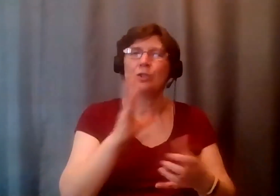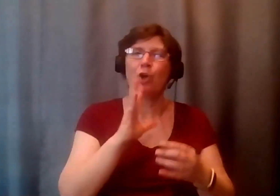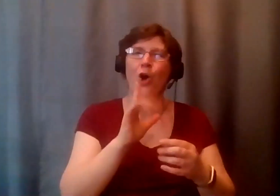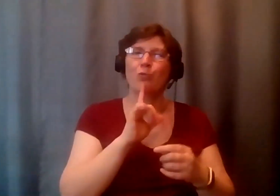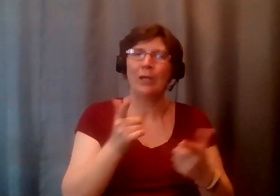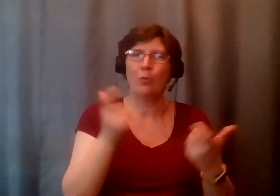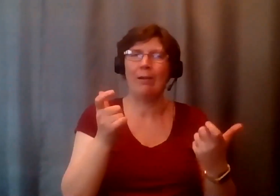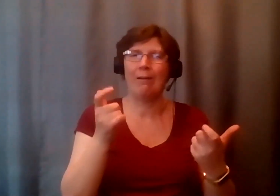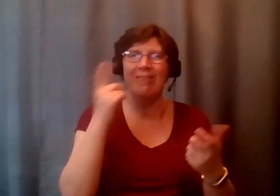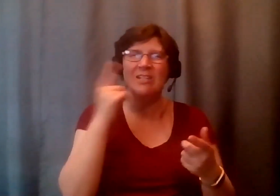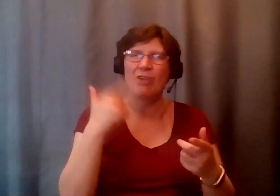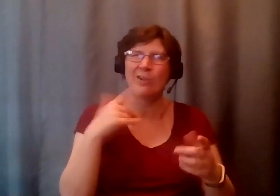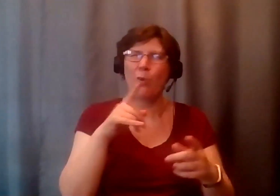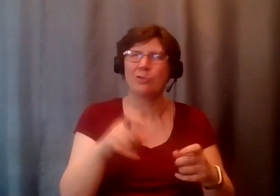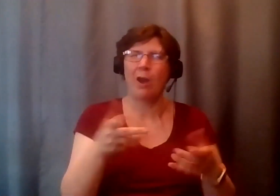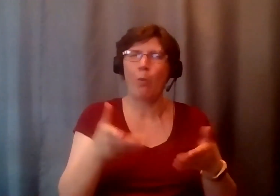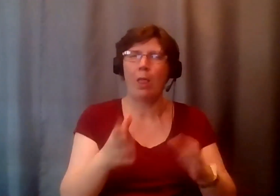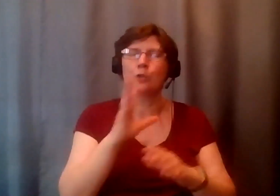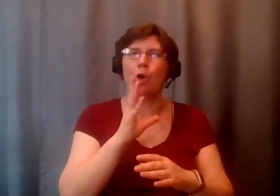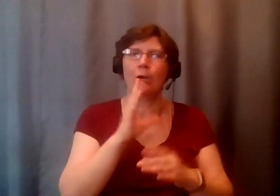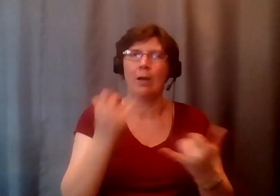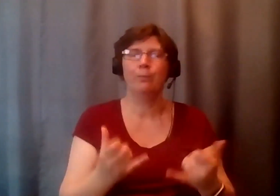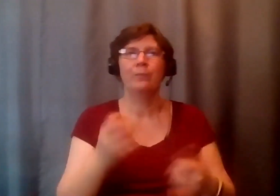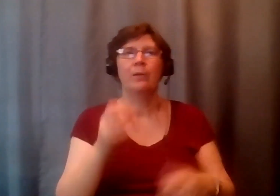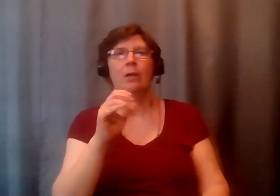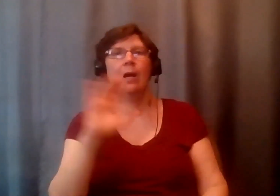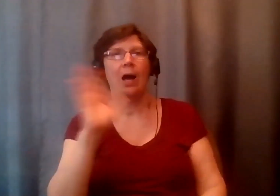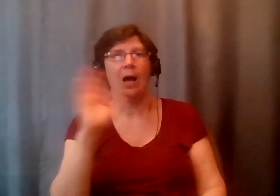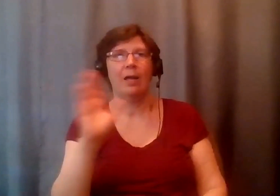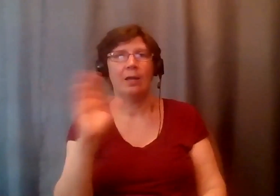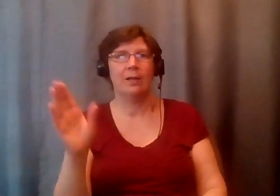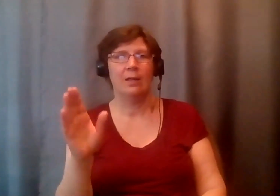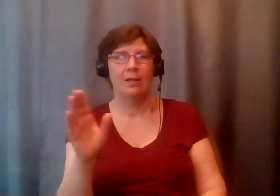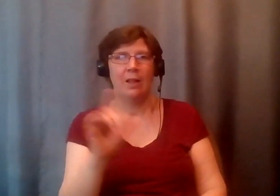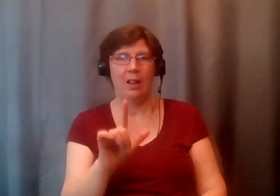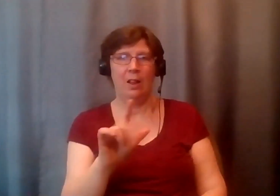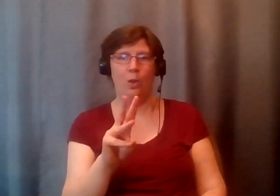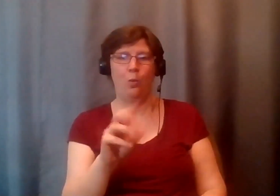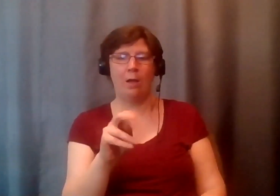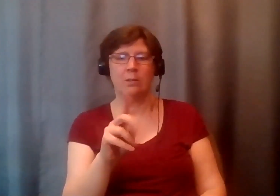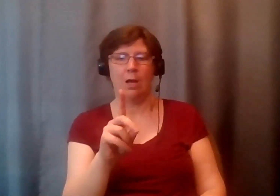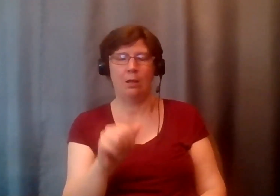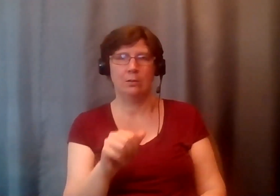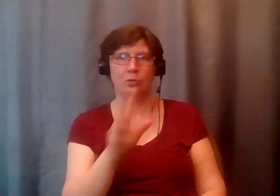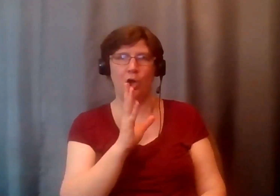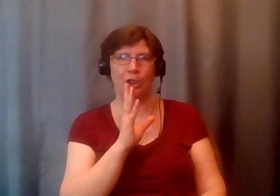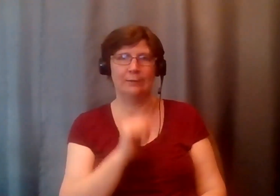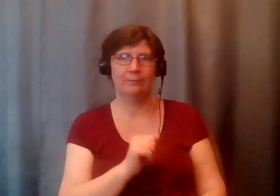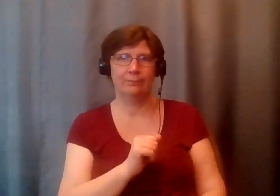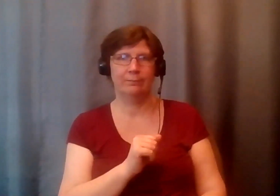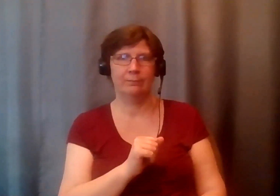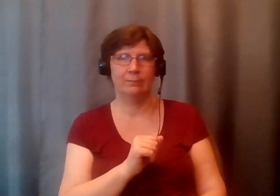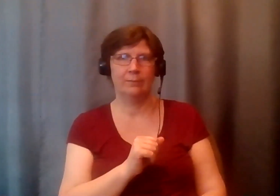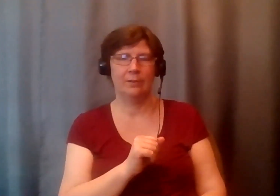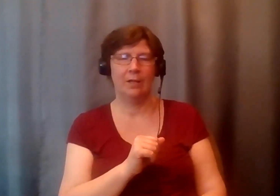going to let her talk now. Hi, Kathy. Hi, this is LaWanda. Oh, LaWanda. Hi, LaWanda. Did you have a question? I